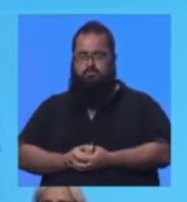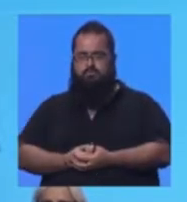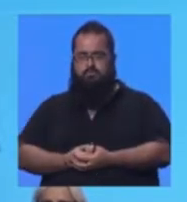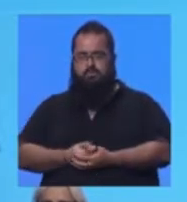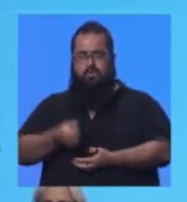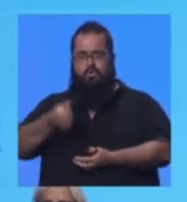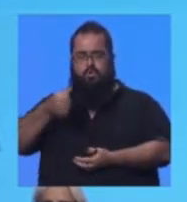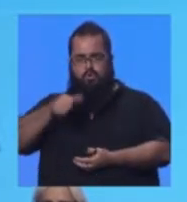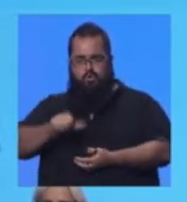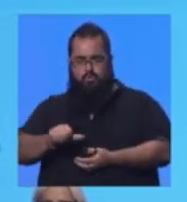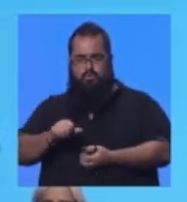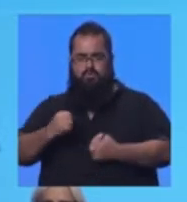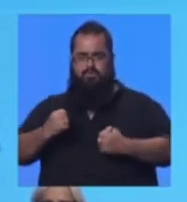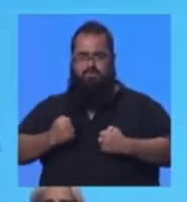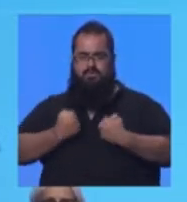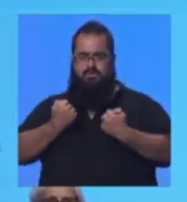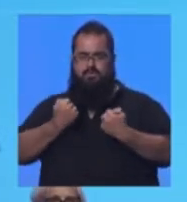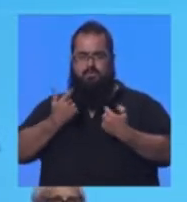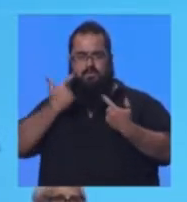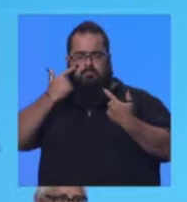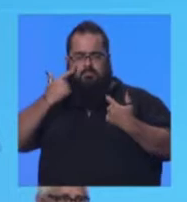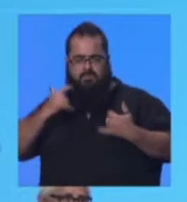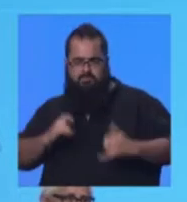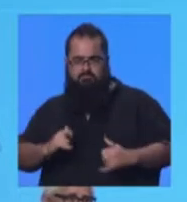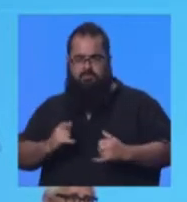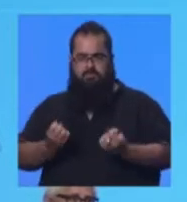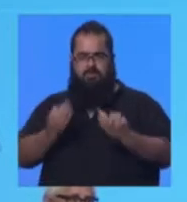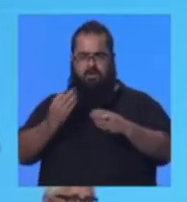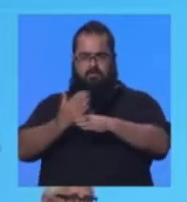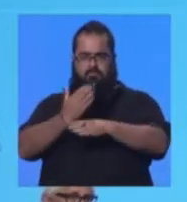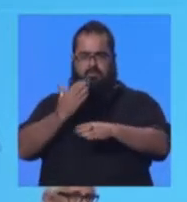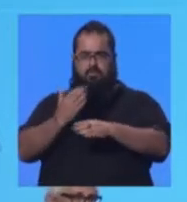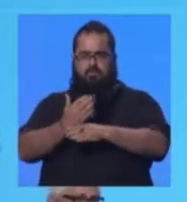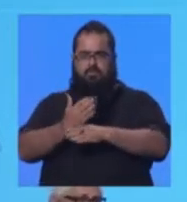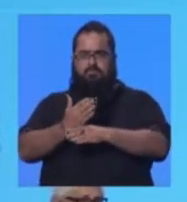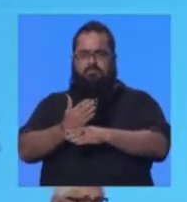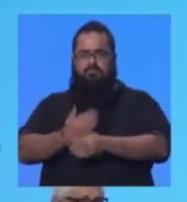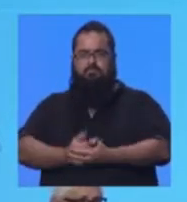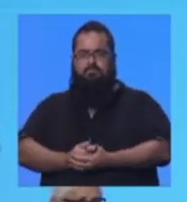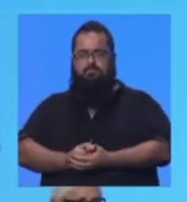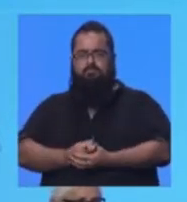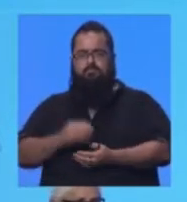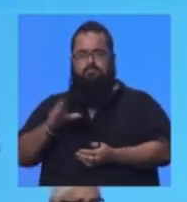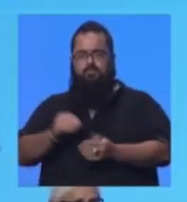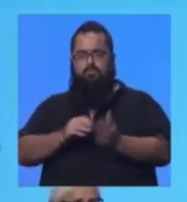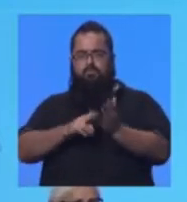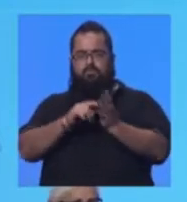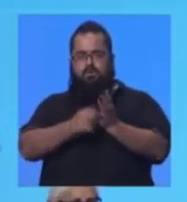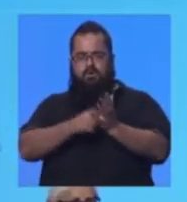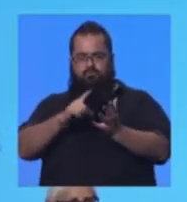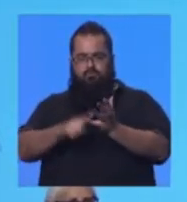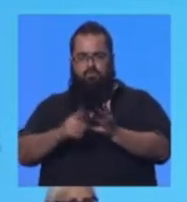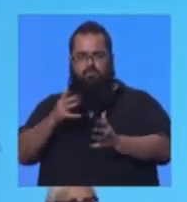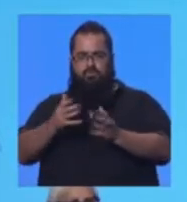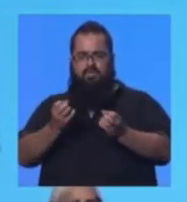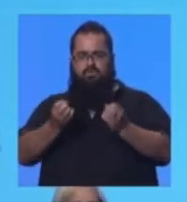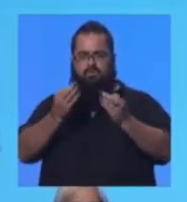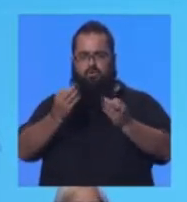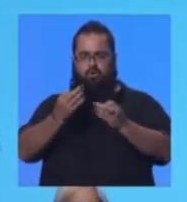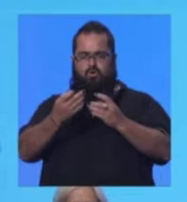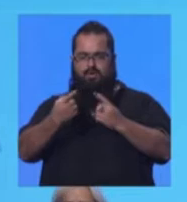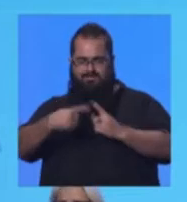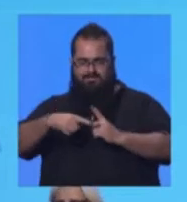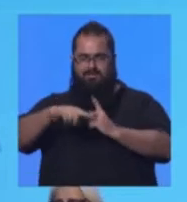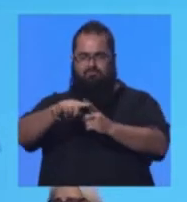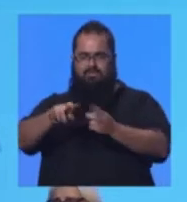use the misery of unemployment via NAIRU. And for those who don't know, that means a non-accelerating